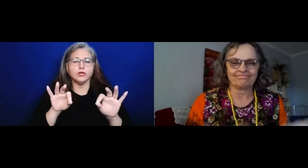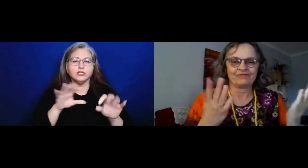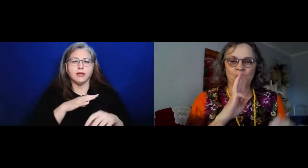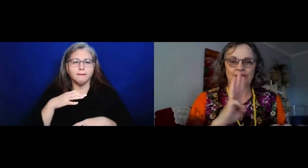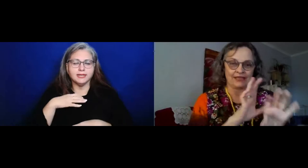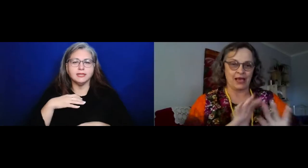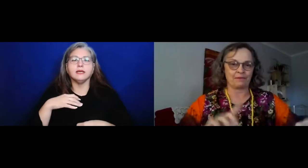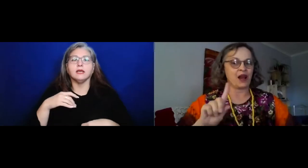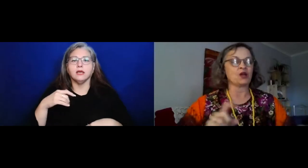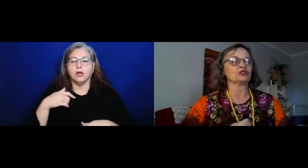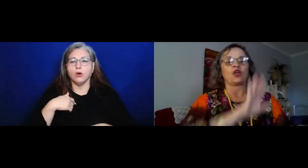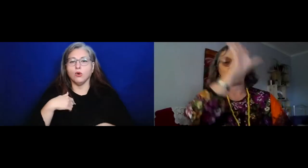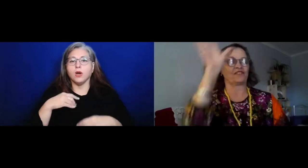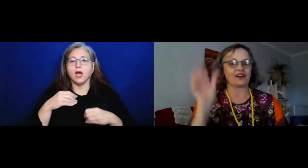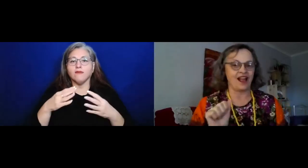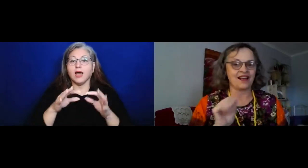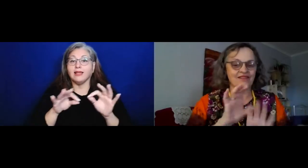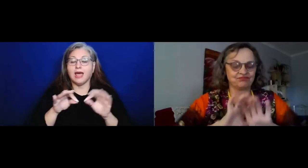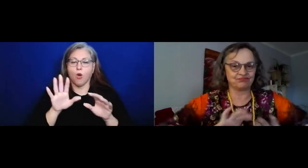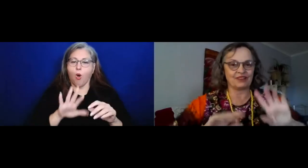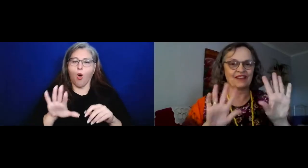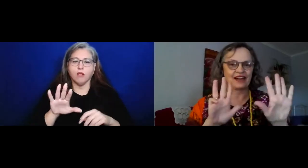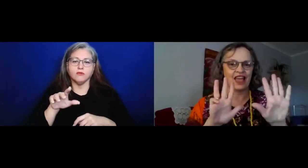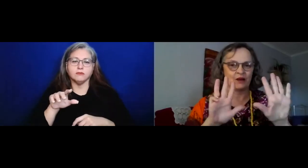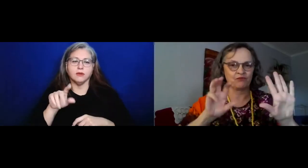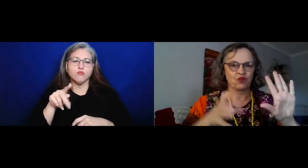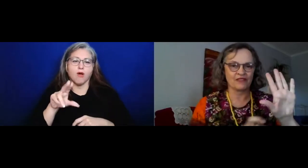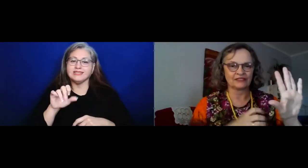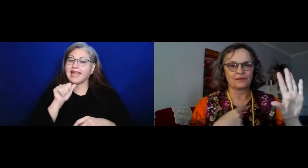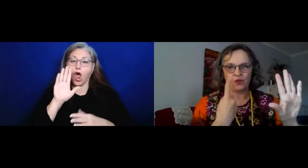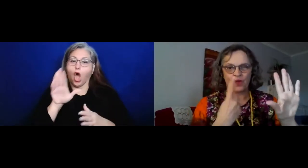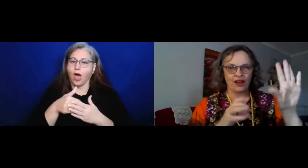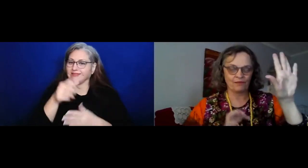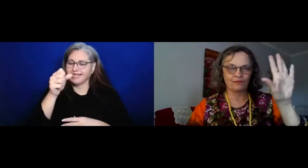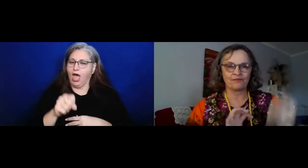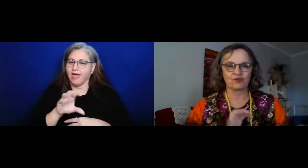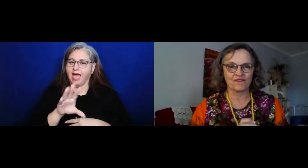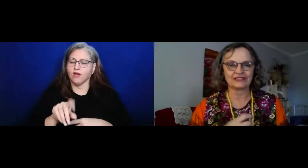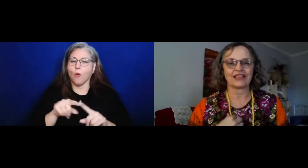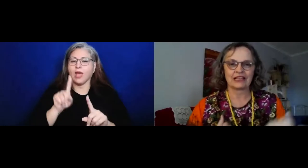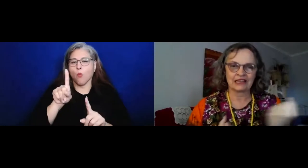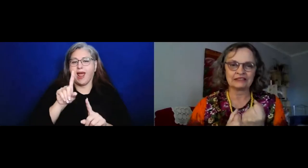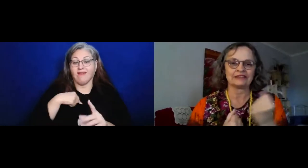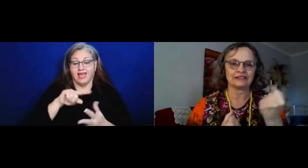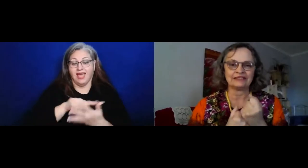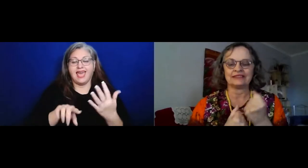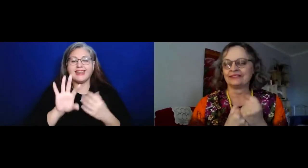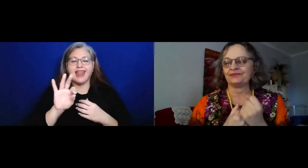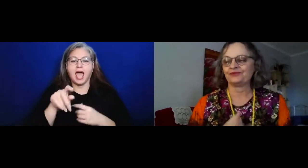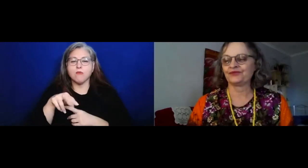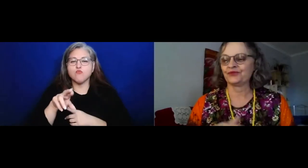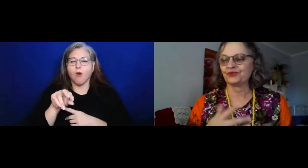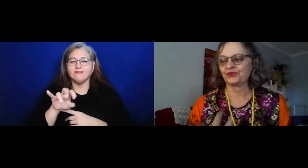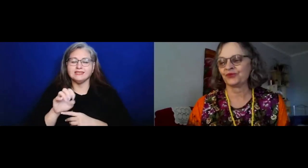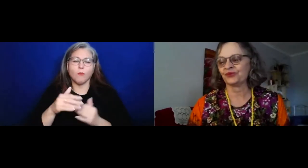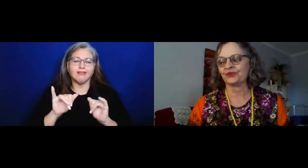where we look after languages in the whole province, not the whole of South Africa, only one of the 9 provinces. That's